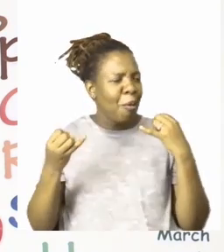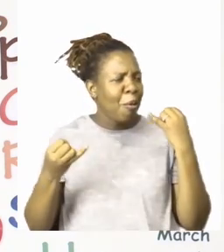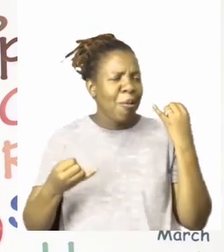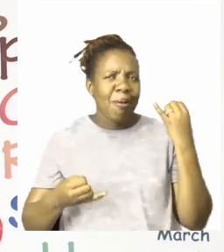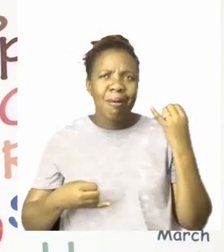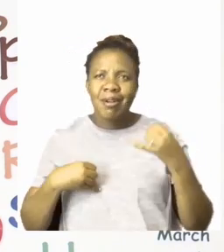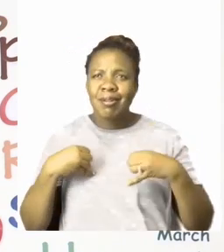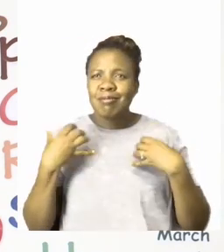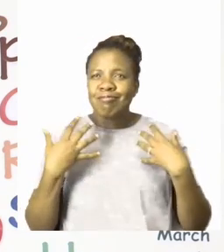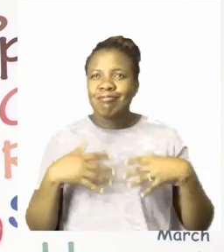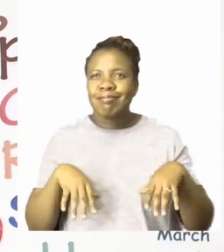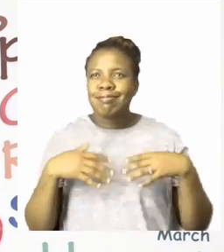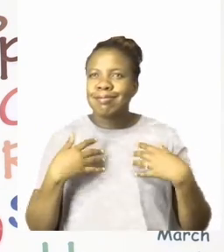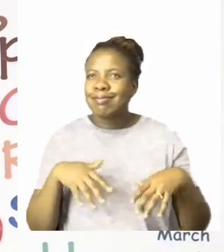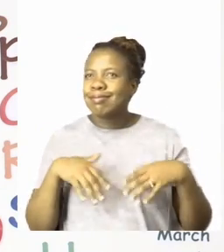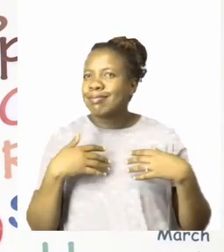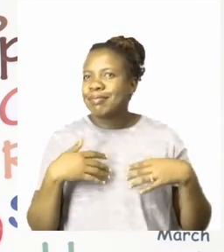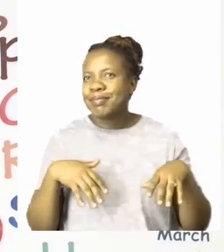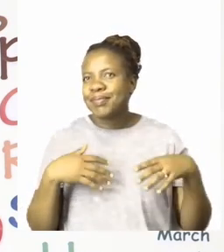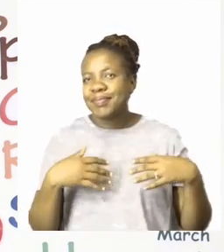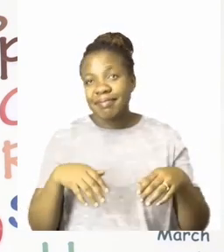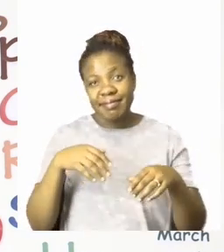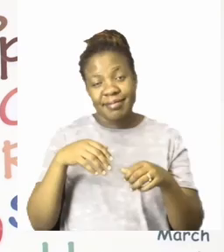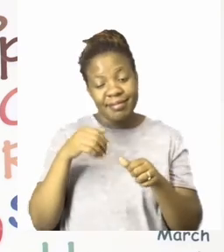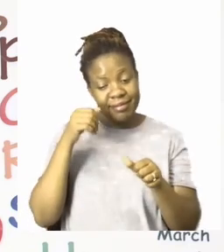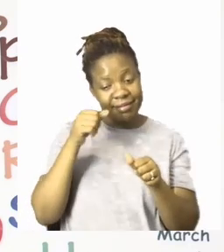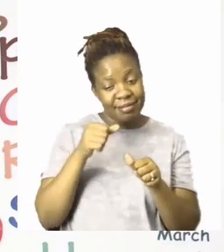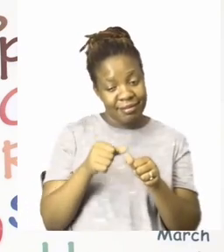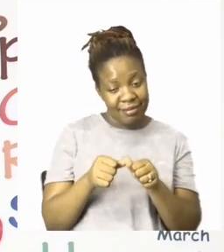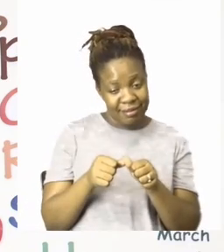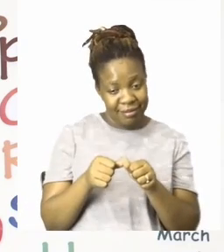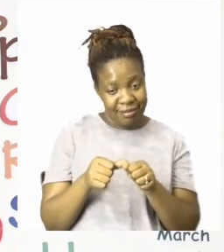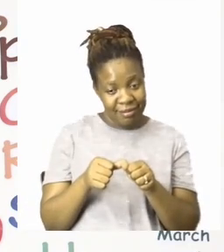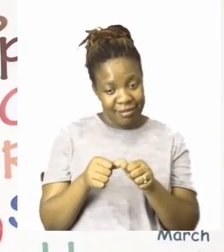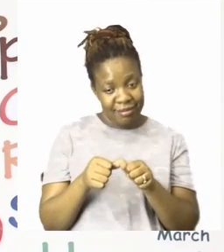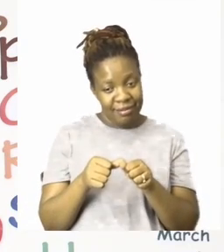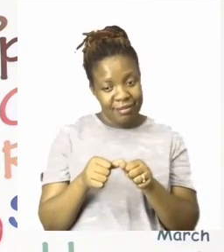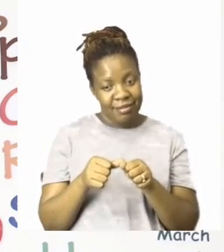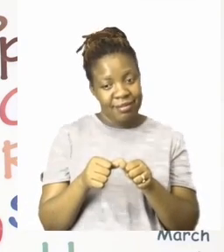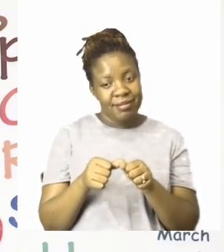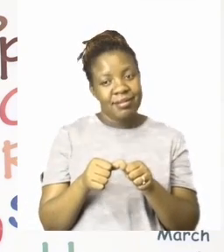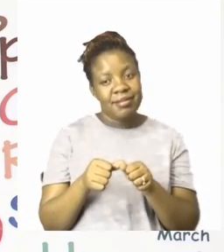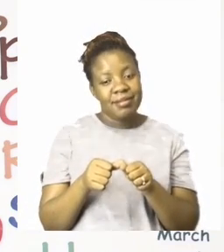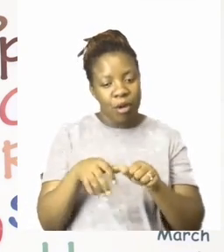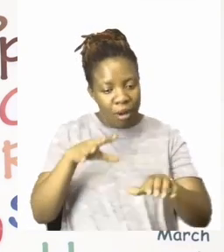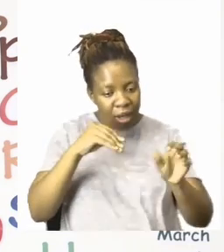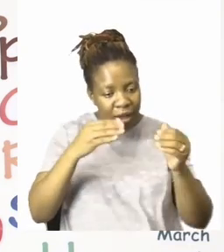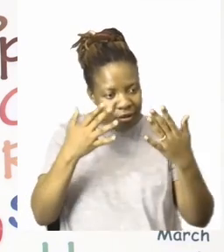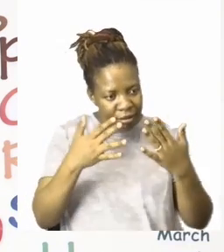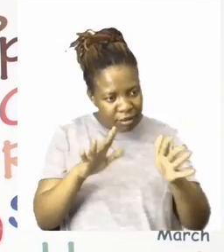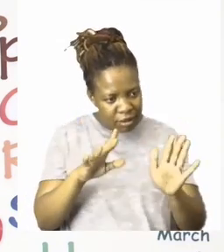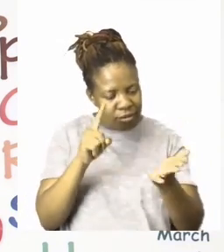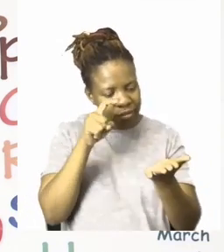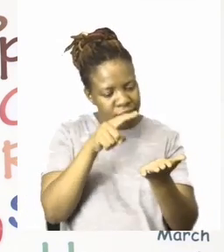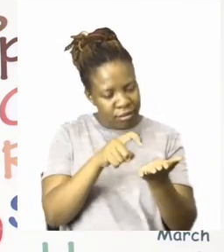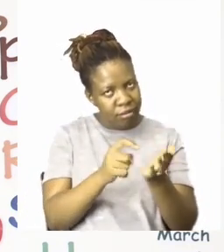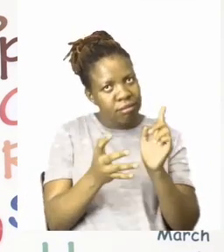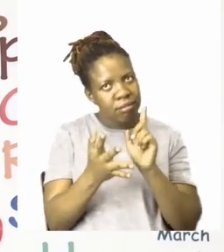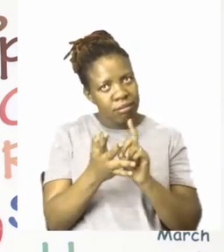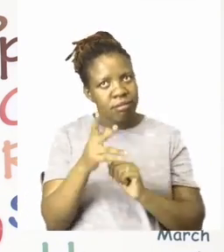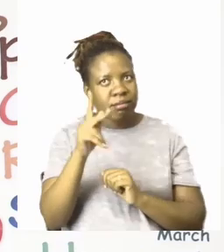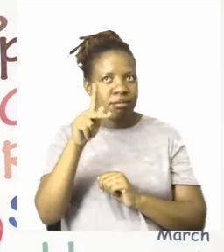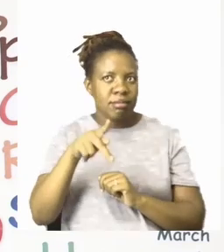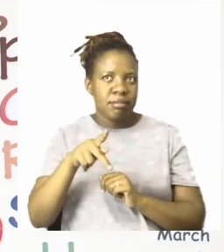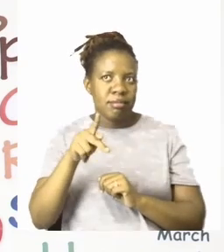fun. Now remember, before we go home, we have to sanitize. So everyone, make